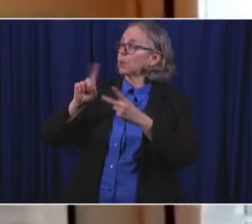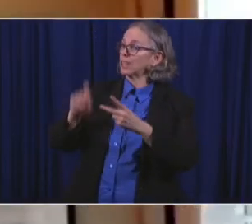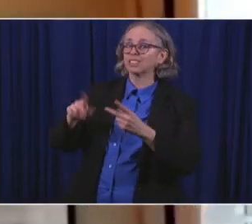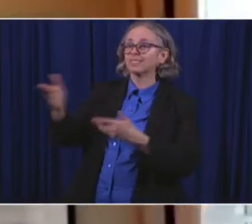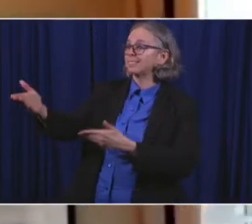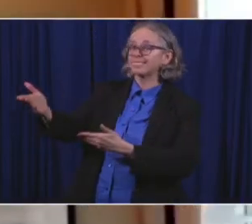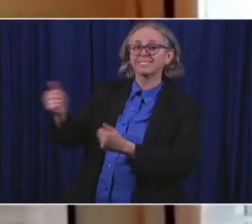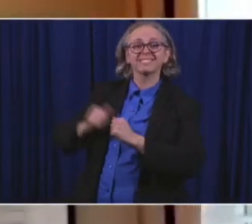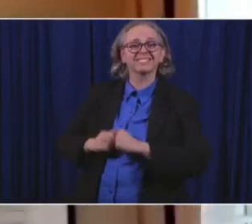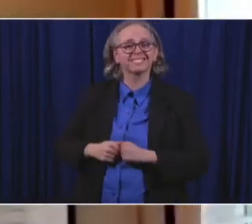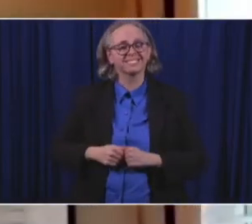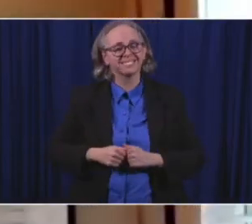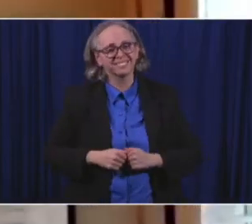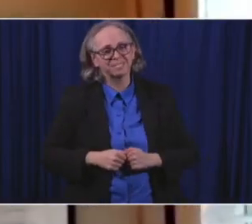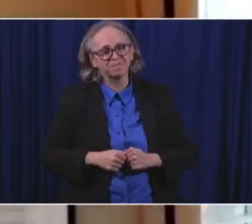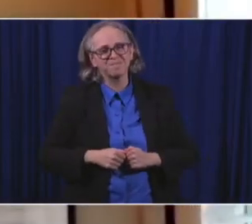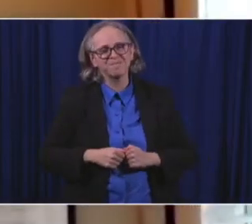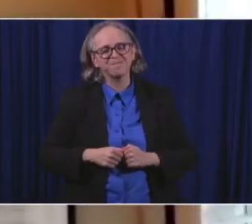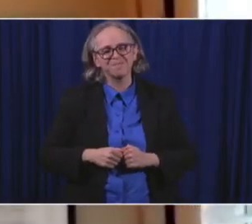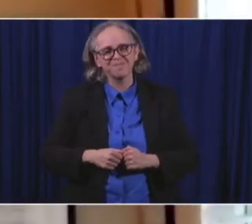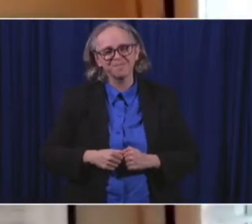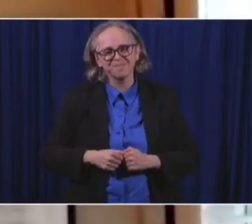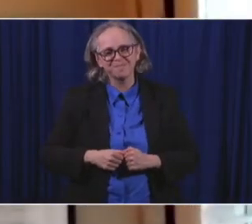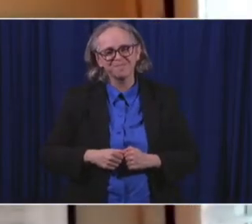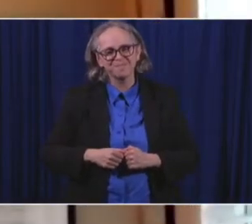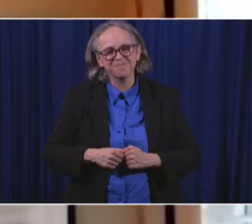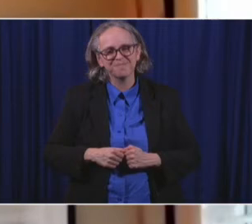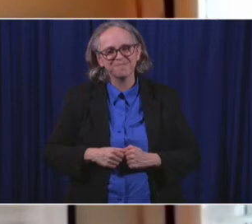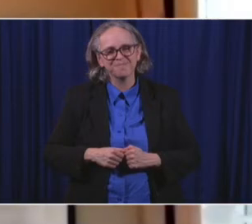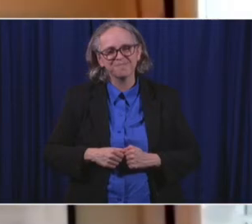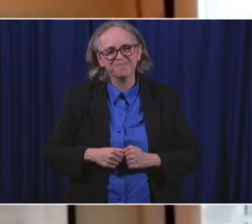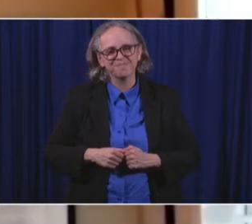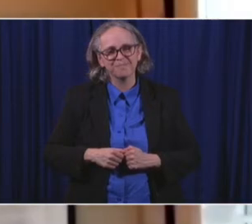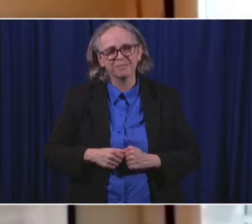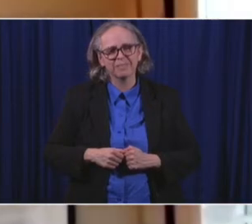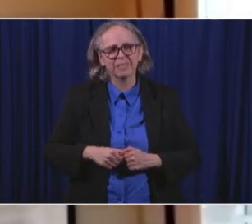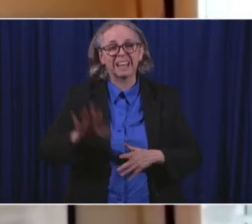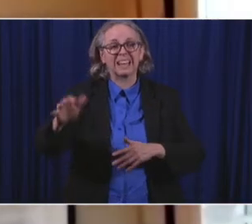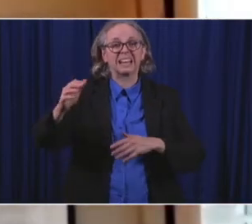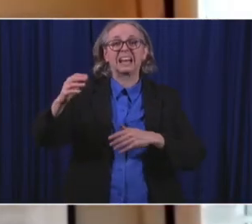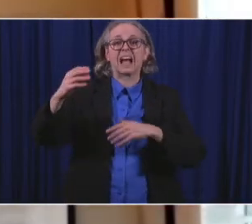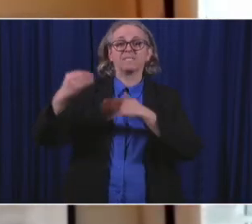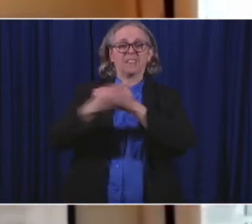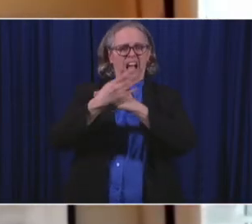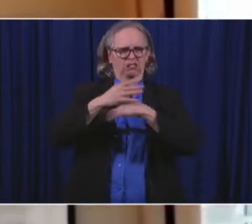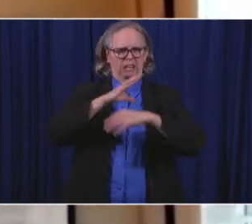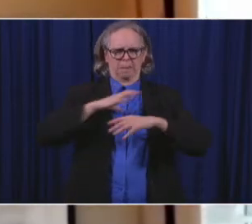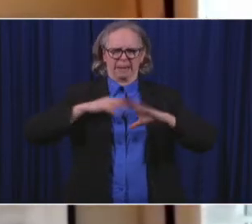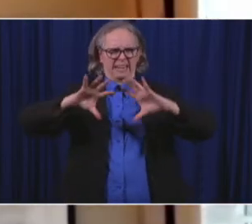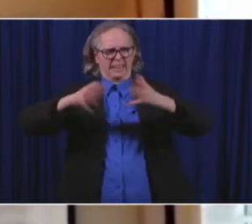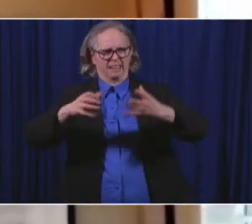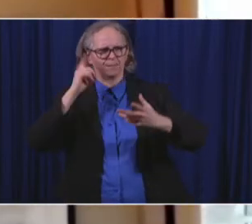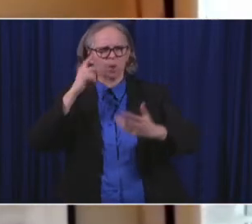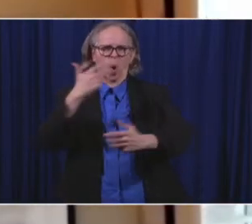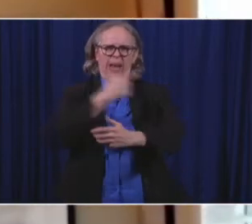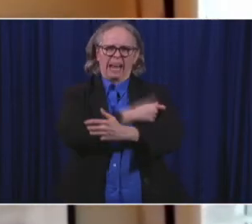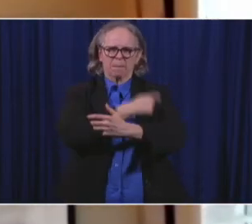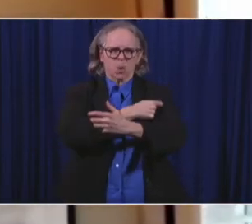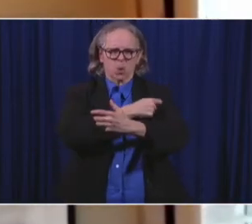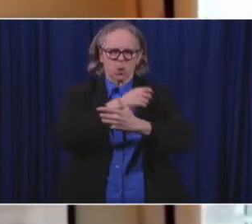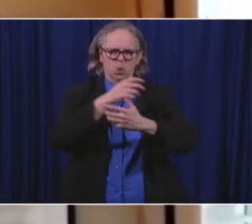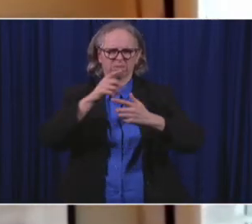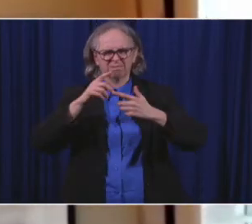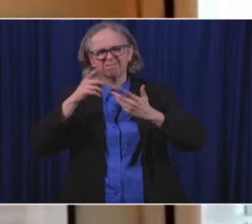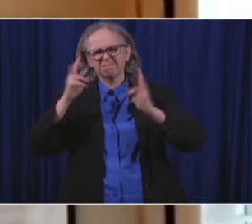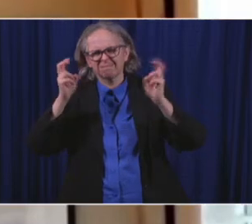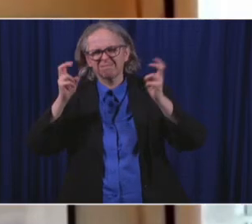you. The Advisory Committee on Immunization Practices, that's the ACIP, they will be providing